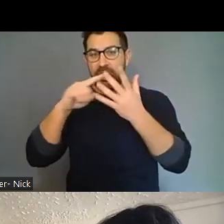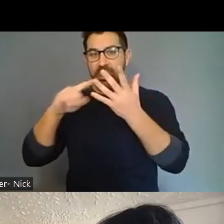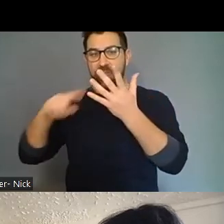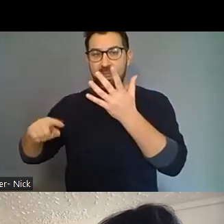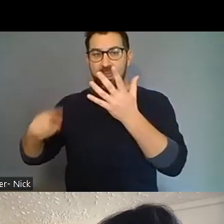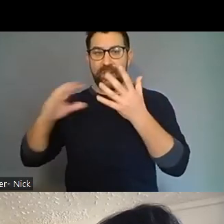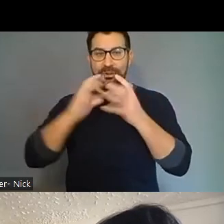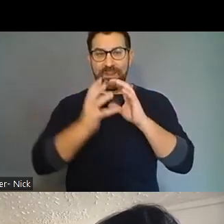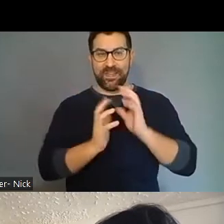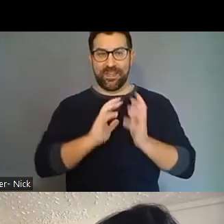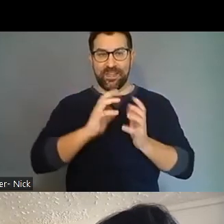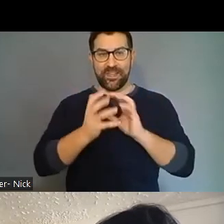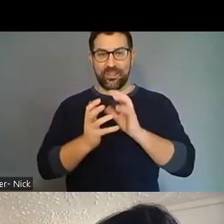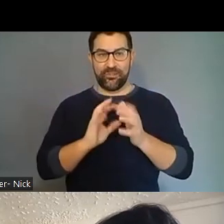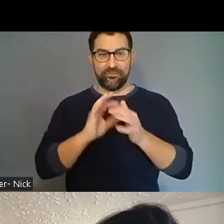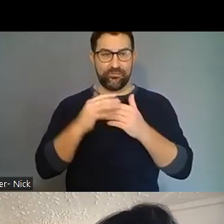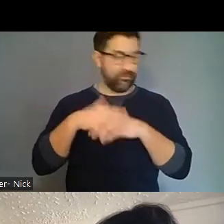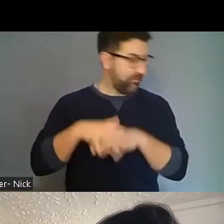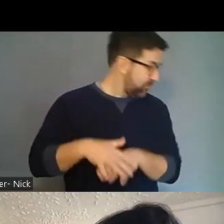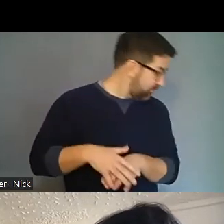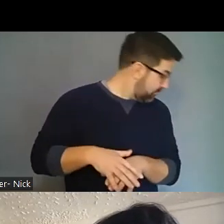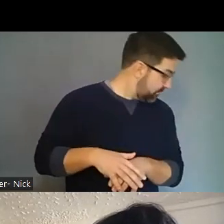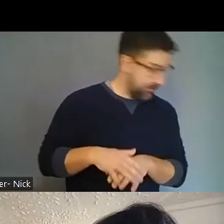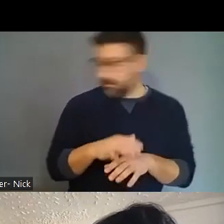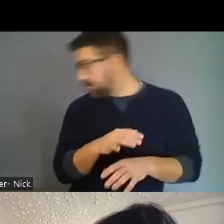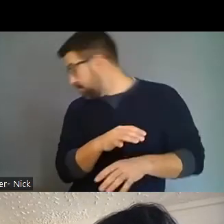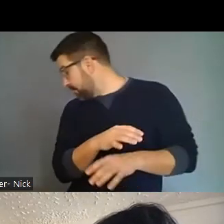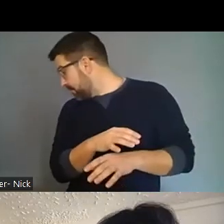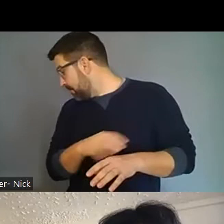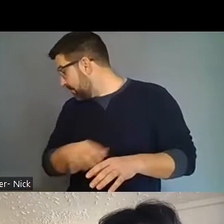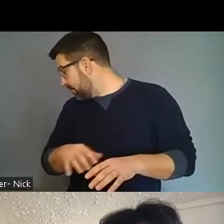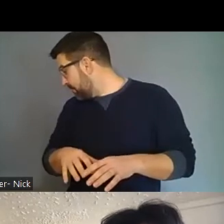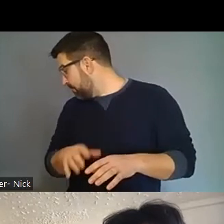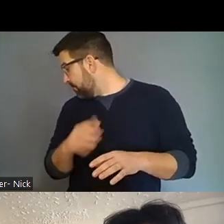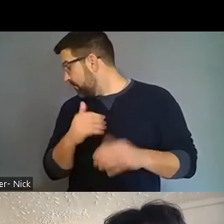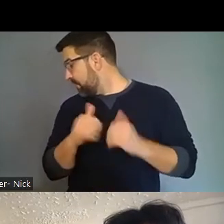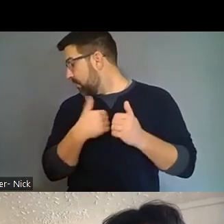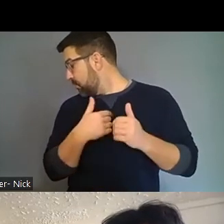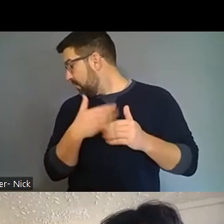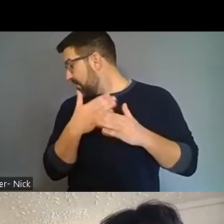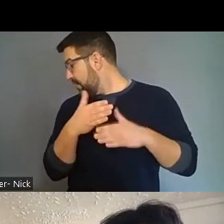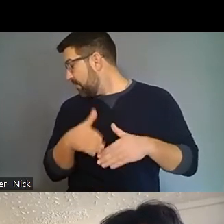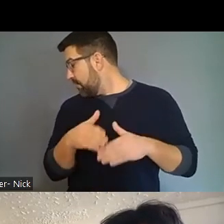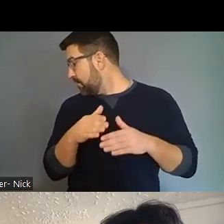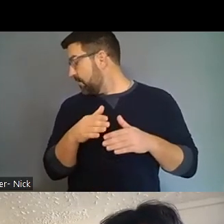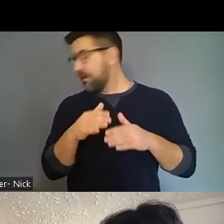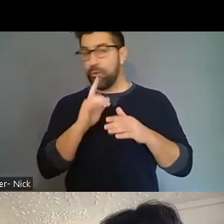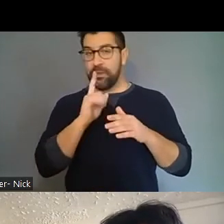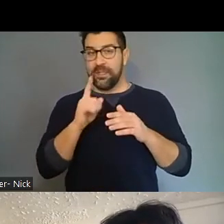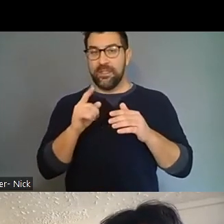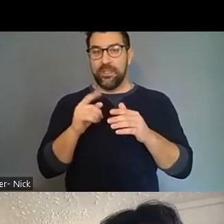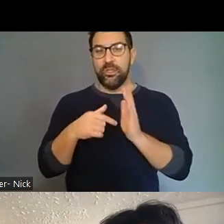interconnected. So the way that we examine it and the way that we break that down definitely plays into how we address